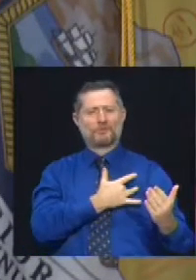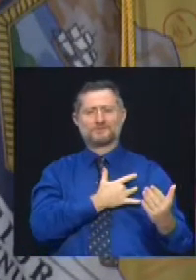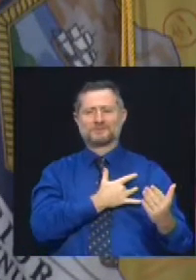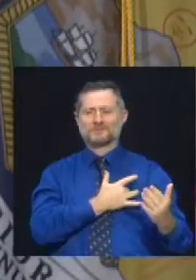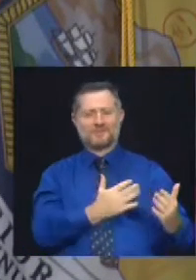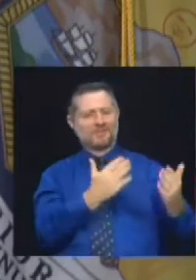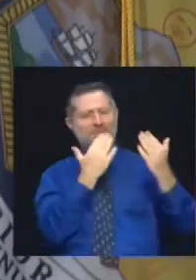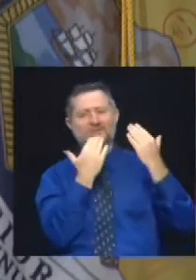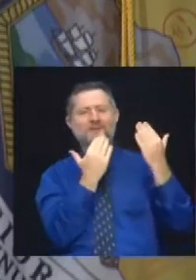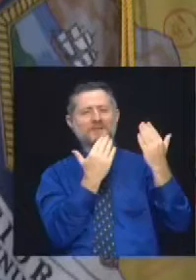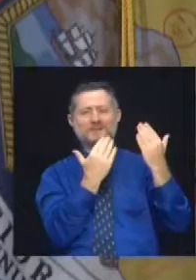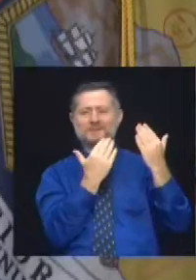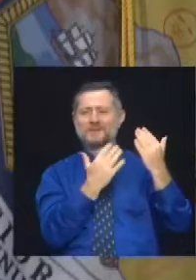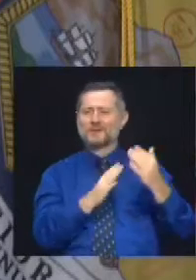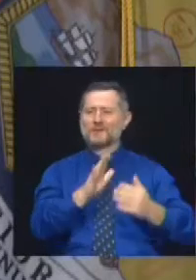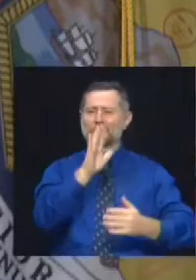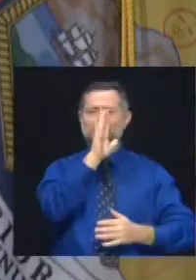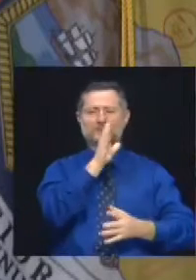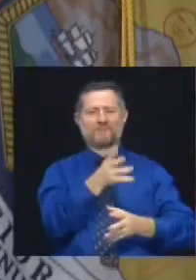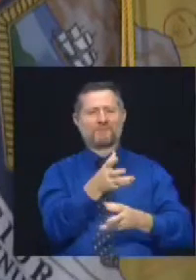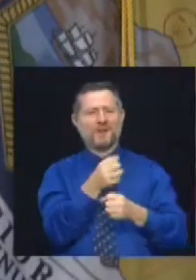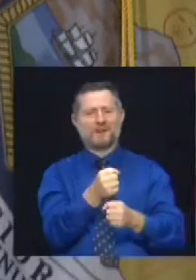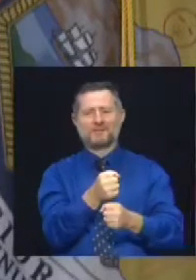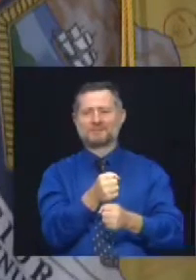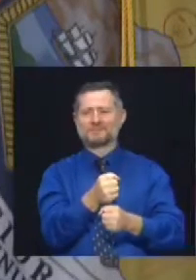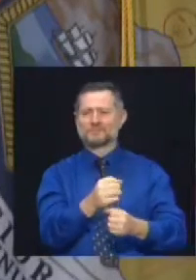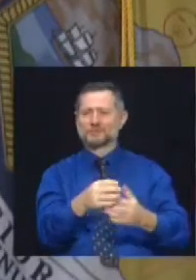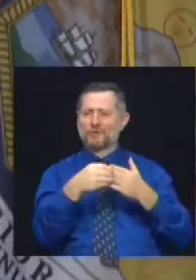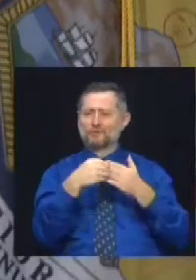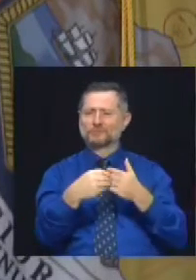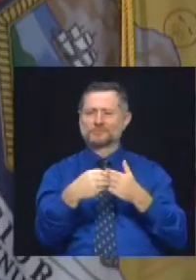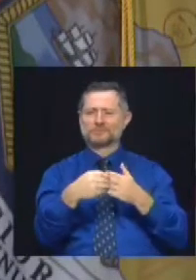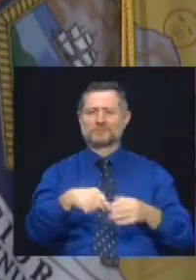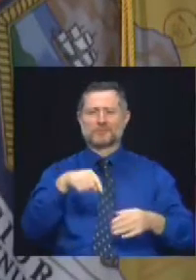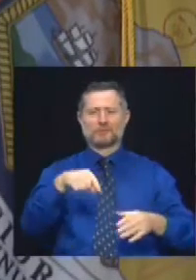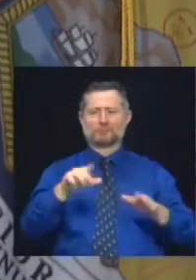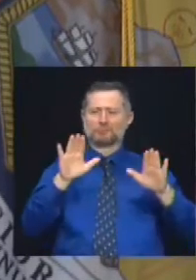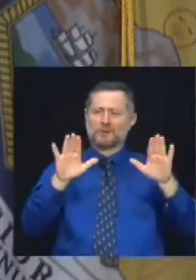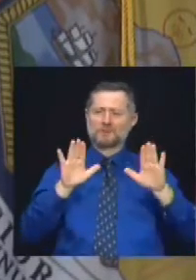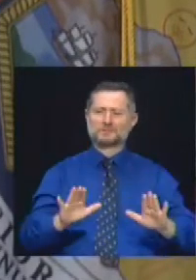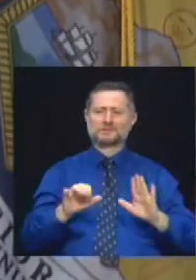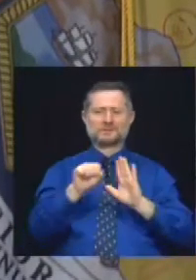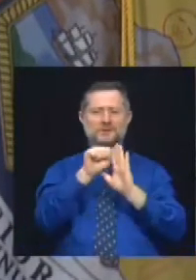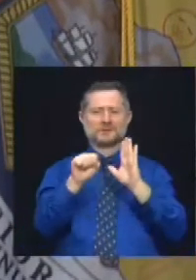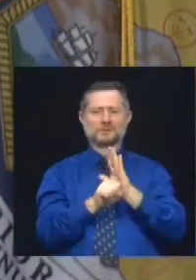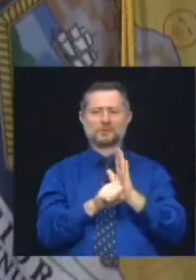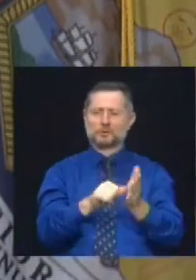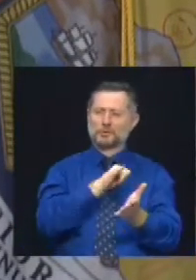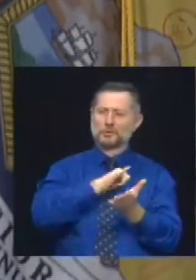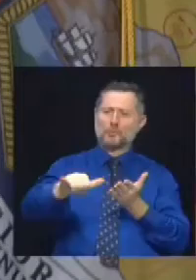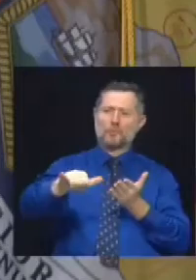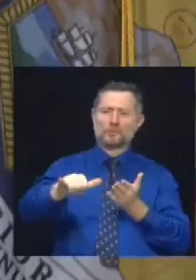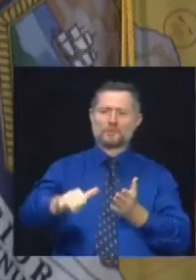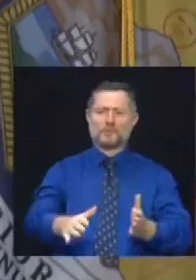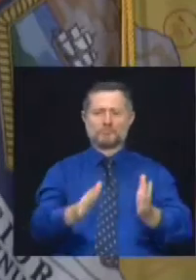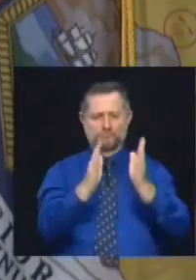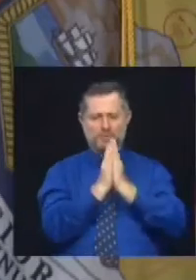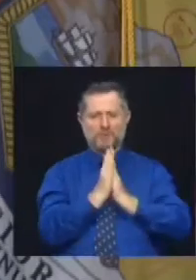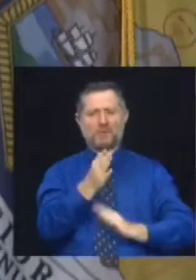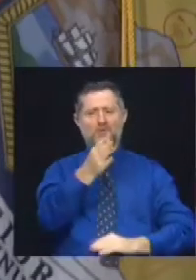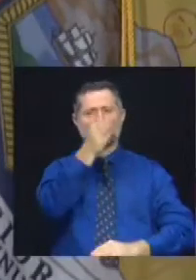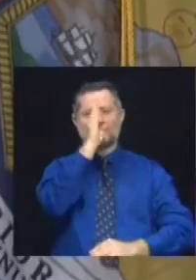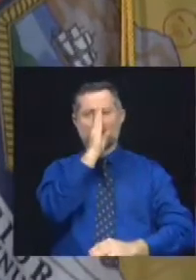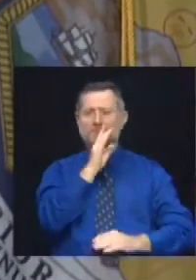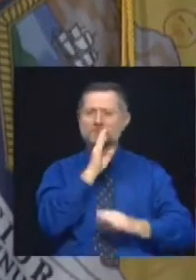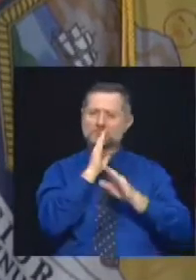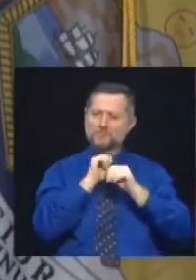and faithful leadership in this great state of New York. We ask God your blessing upon them